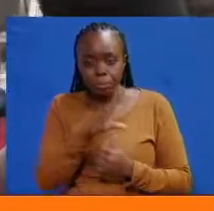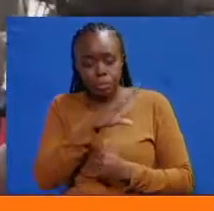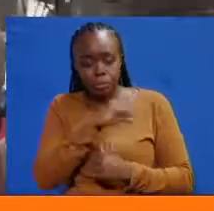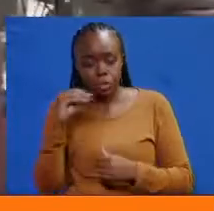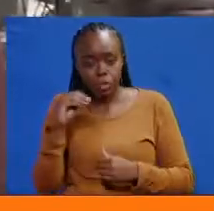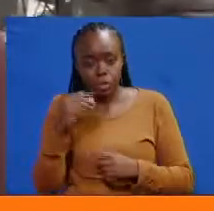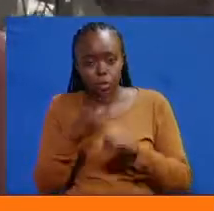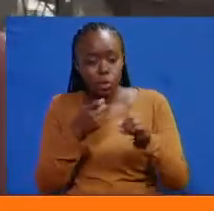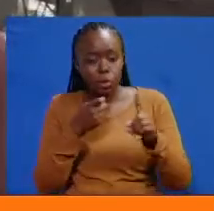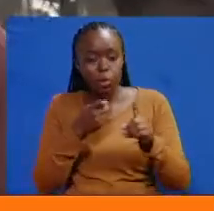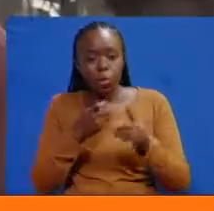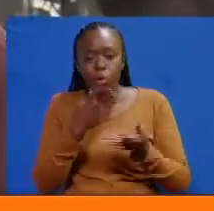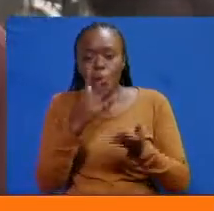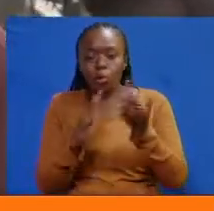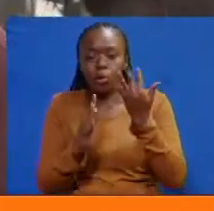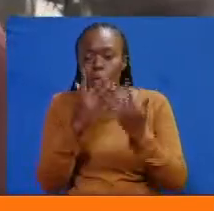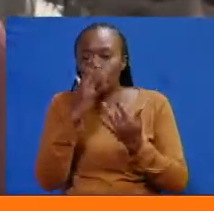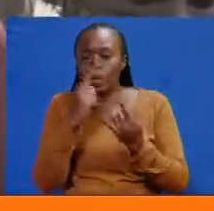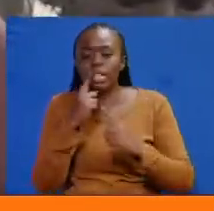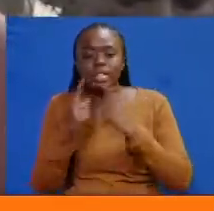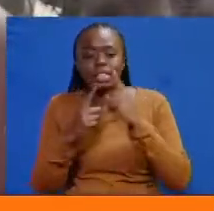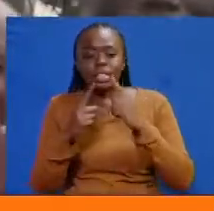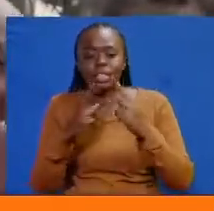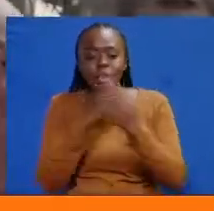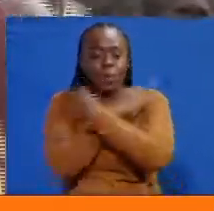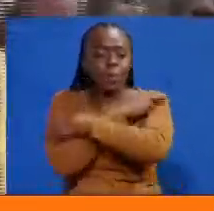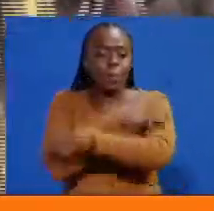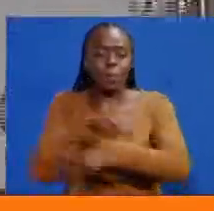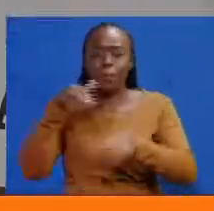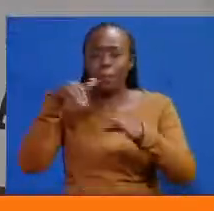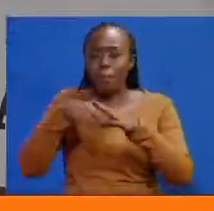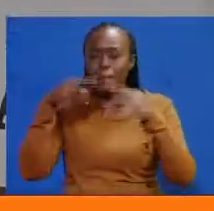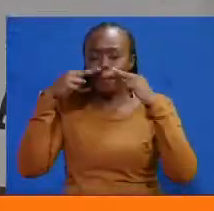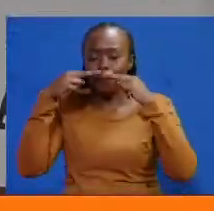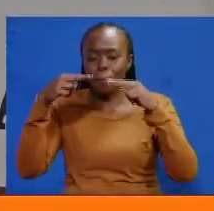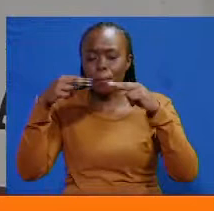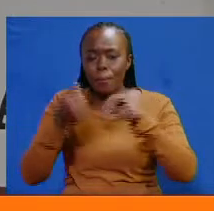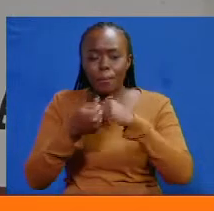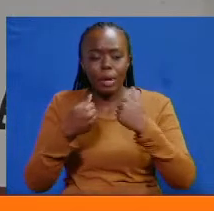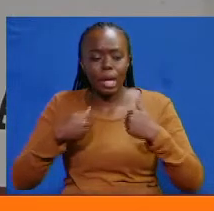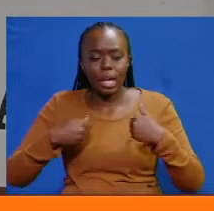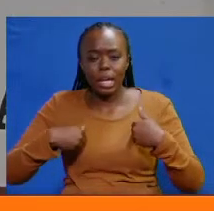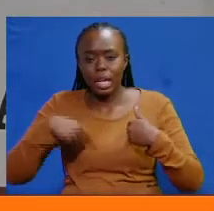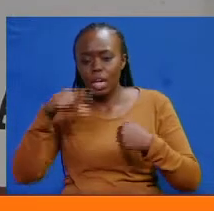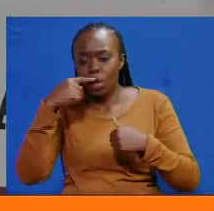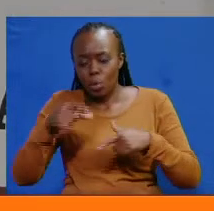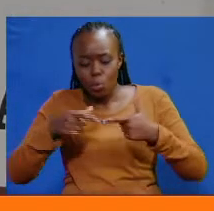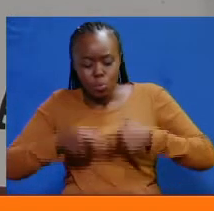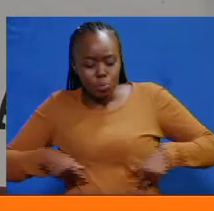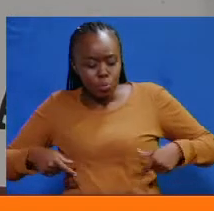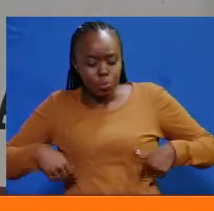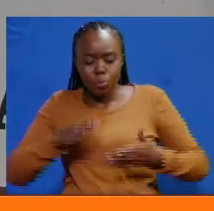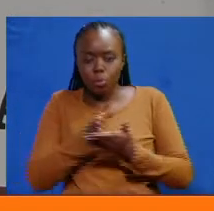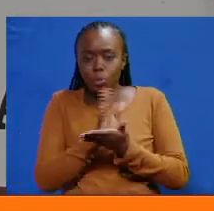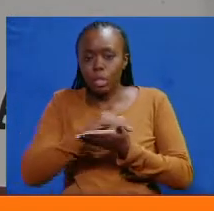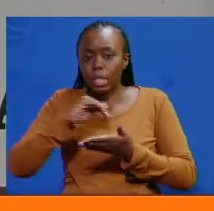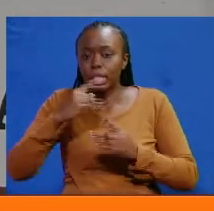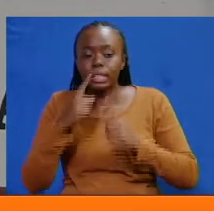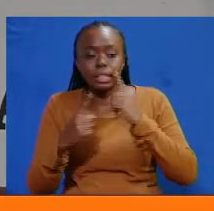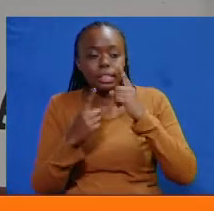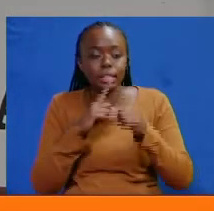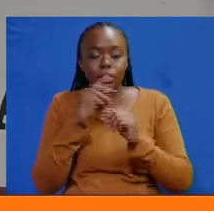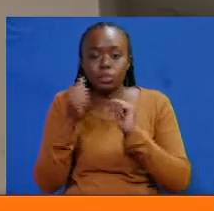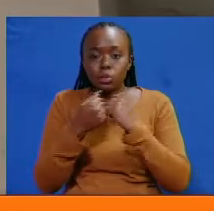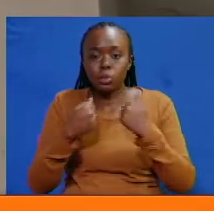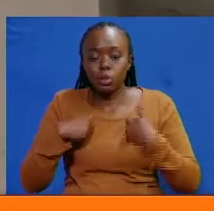And from Baringo, we say, rest in peace. Garissa County Assembly members also spoke to the media saying that the